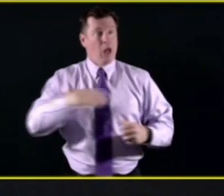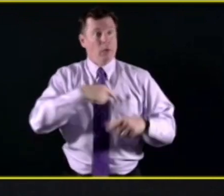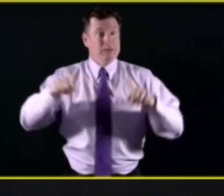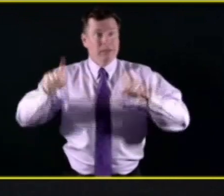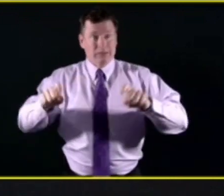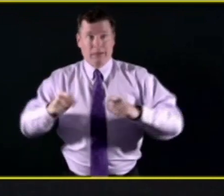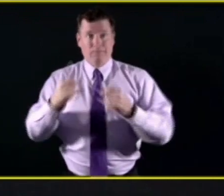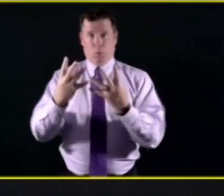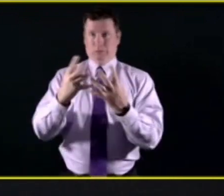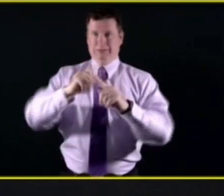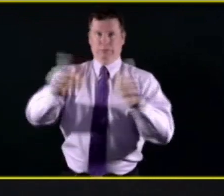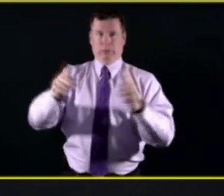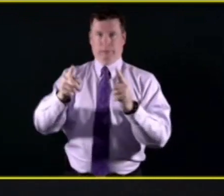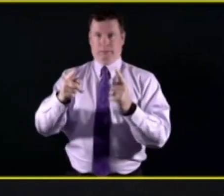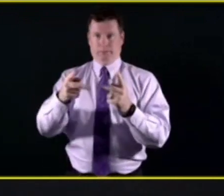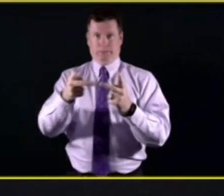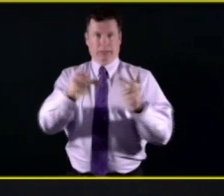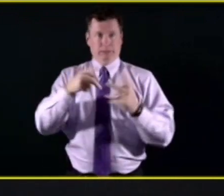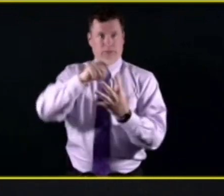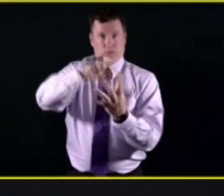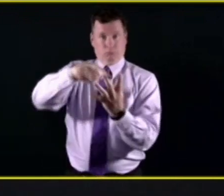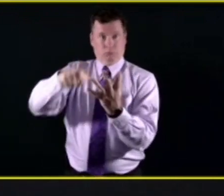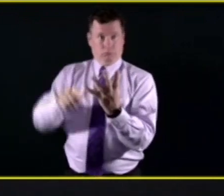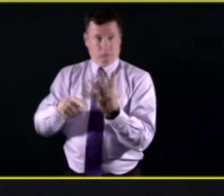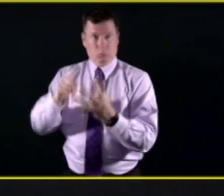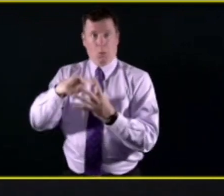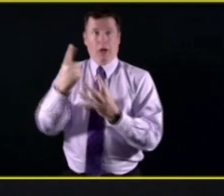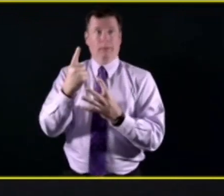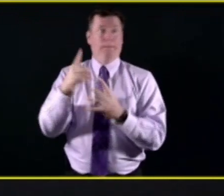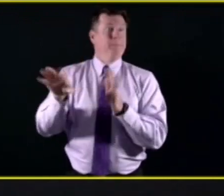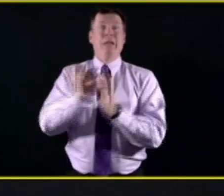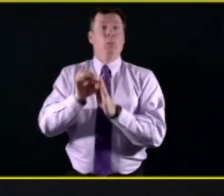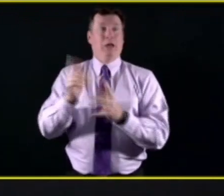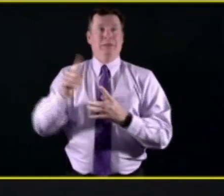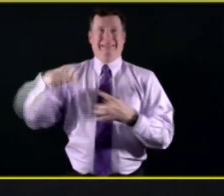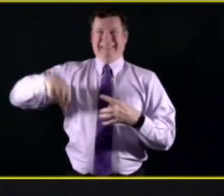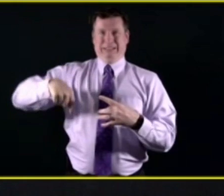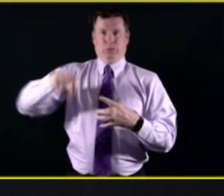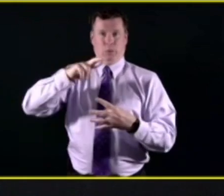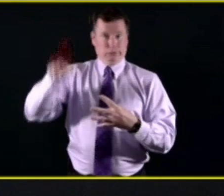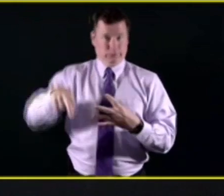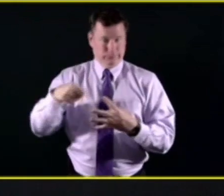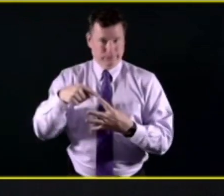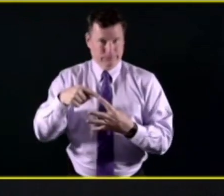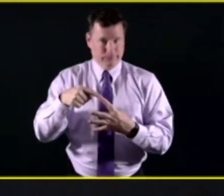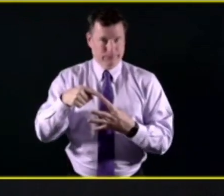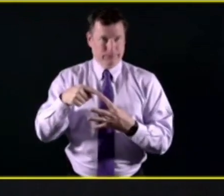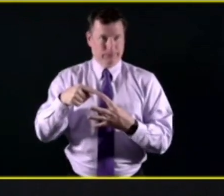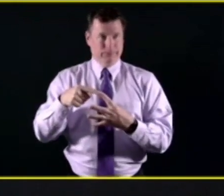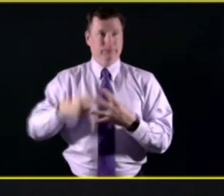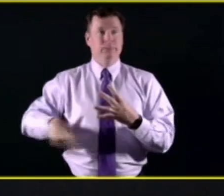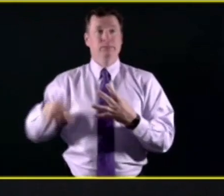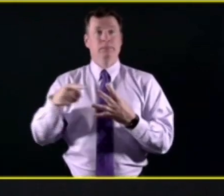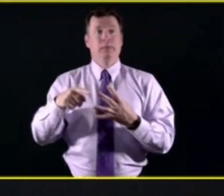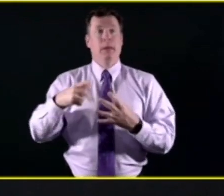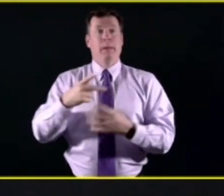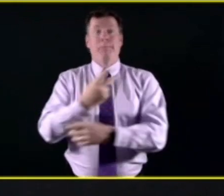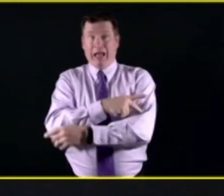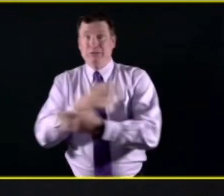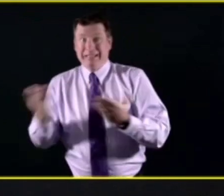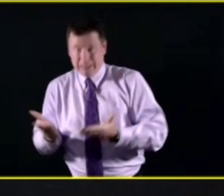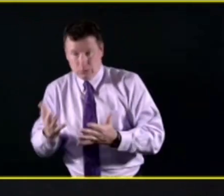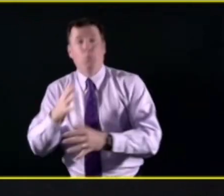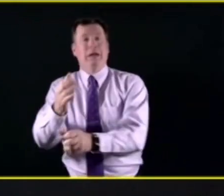between URMC and Rochester Regional Health, where patients will receive the vaccine. We're joined in our studio